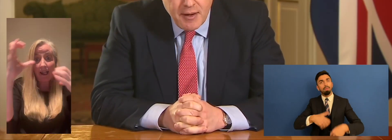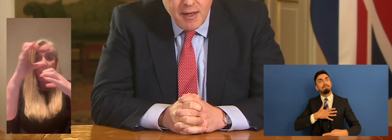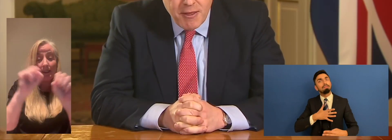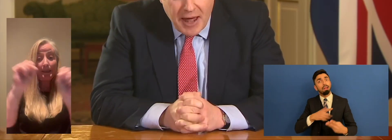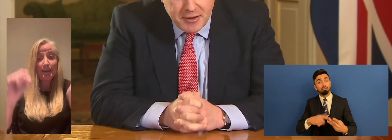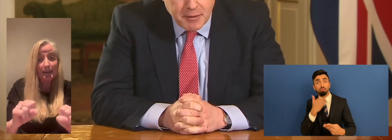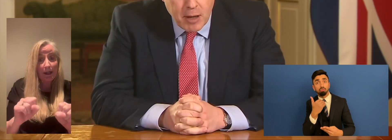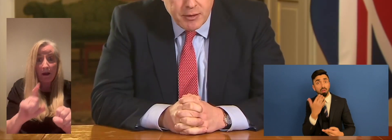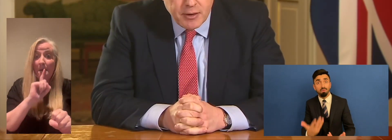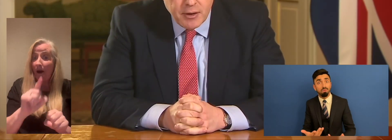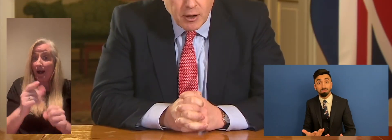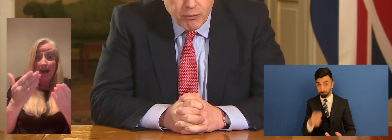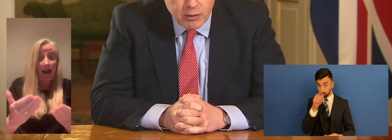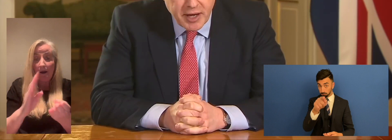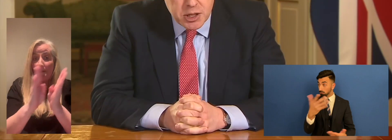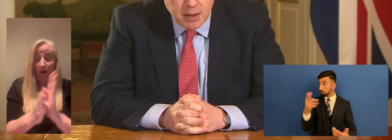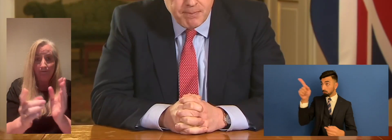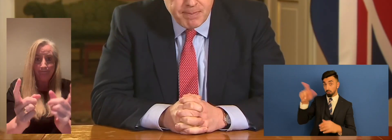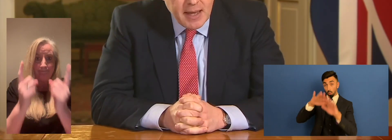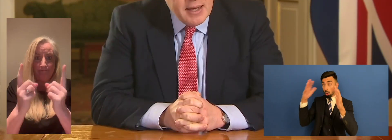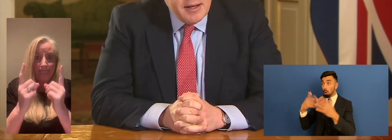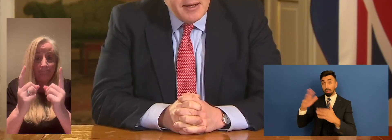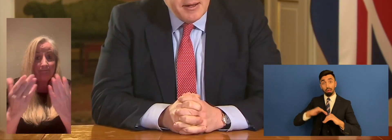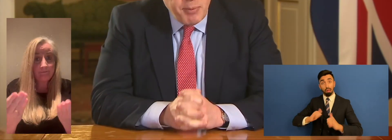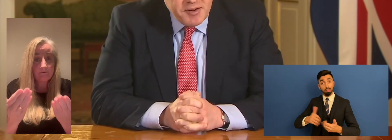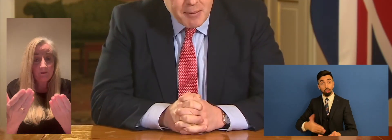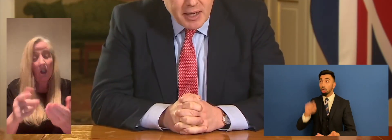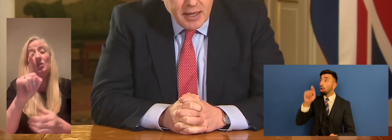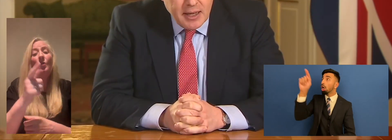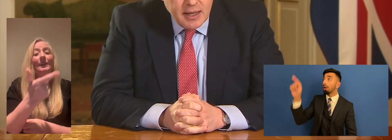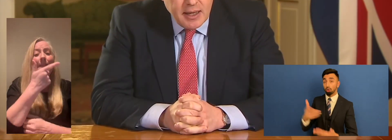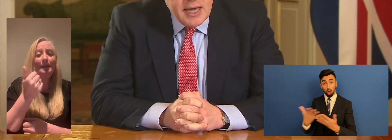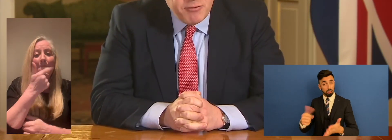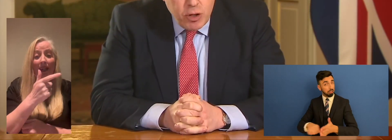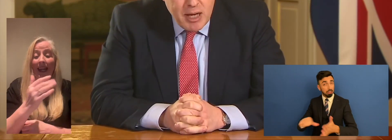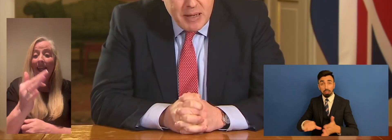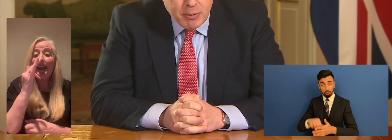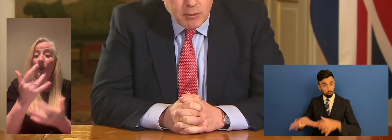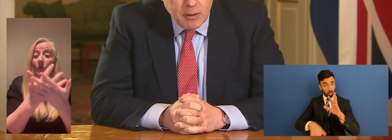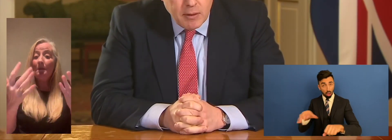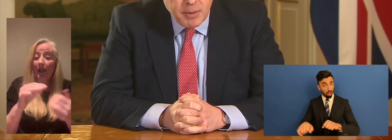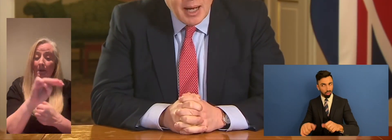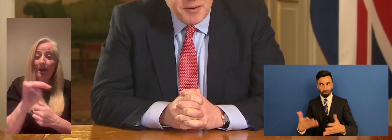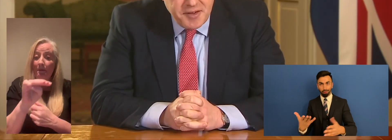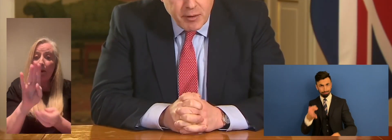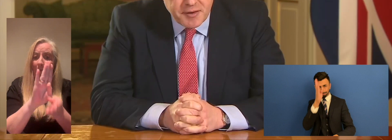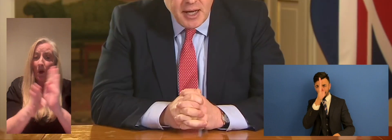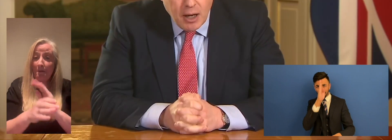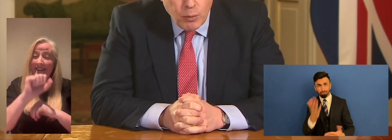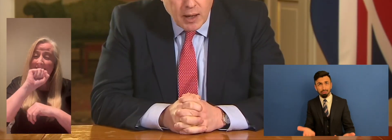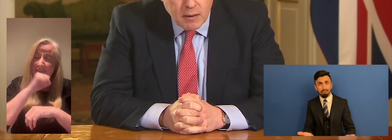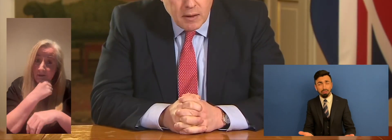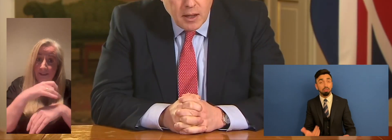systems, that is the moment of real danger. To put it simply, if too many people become